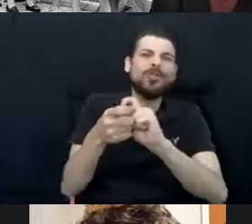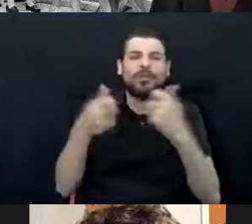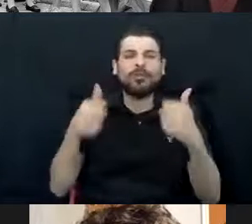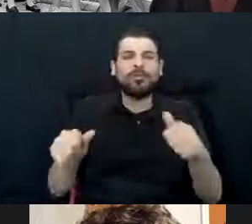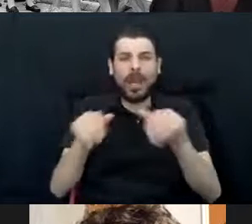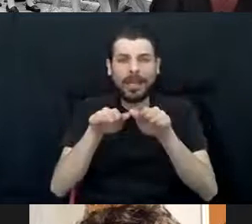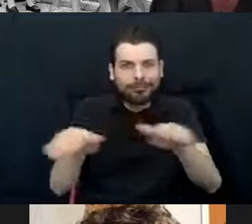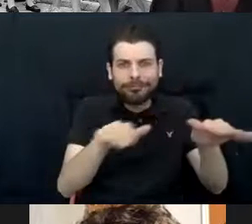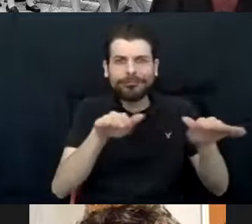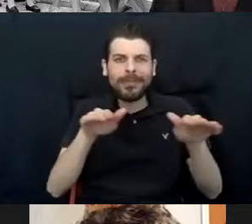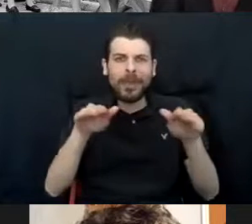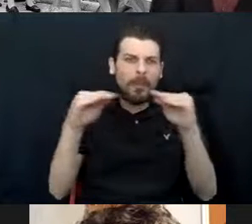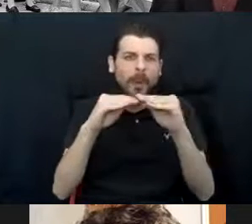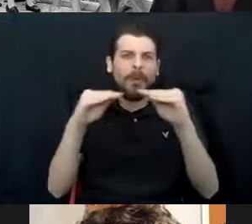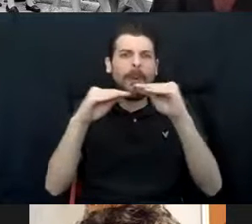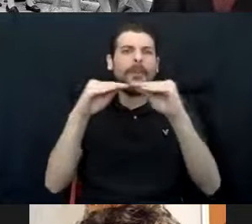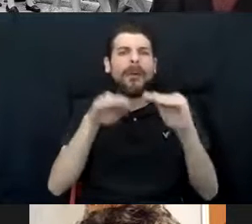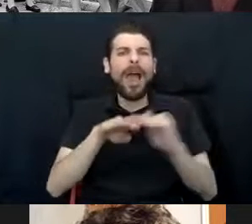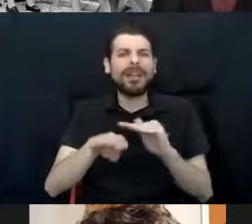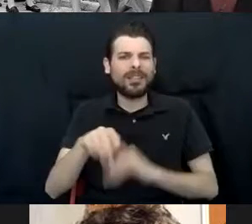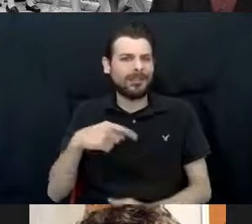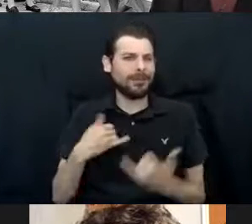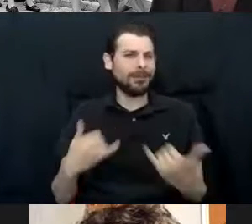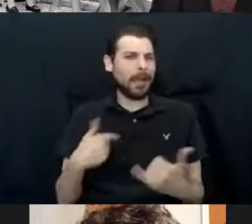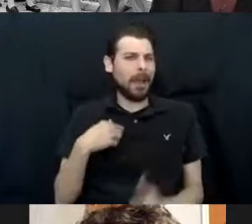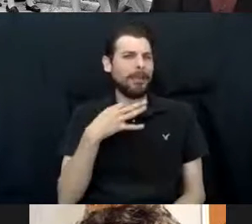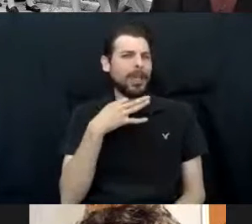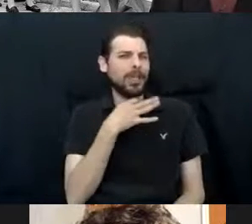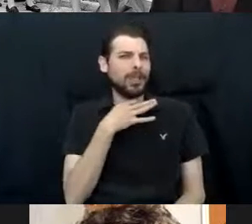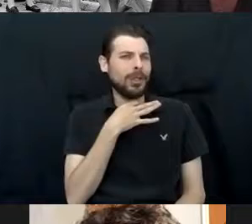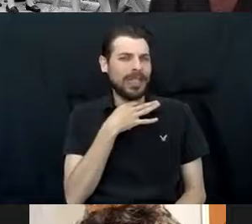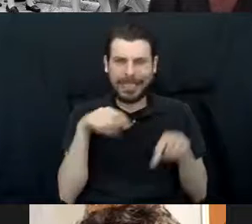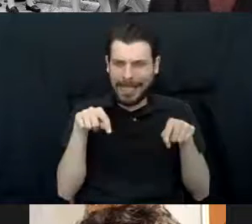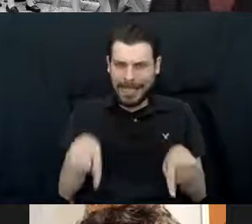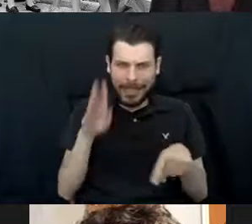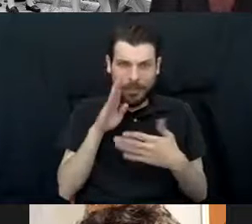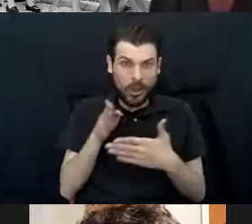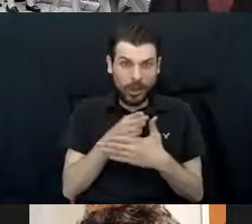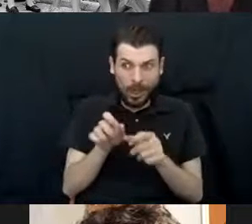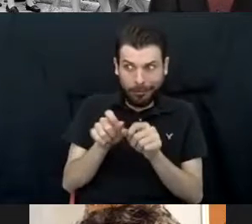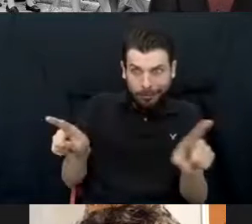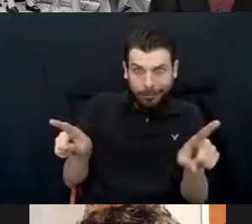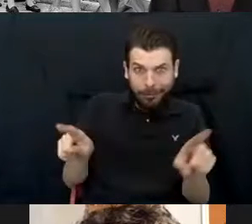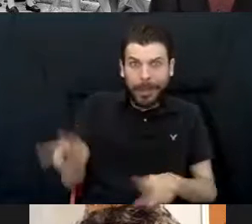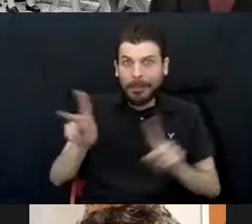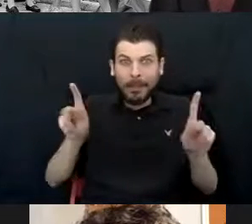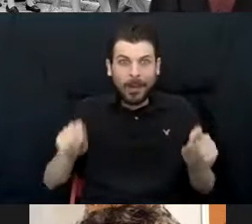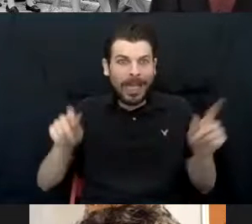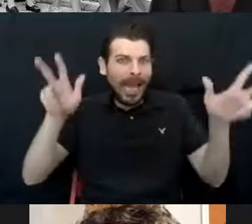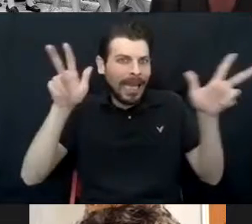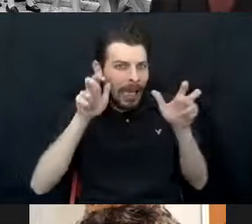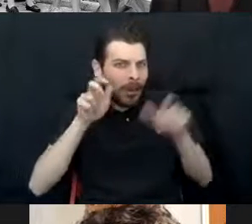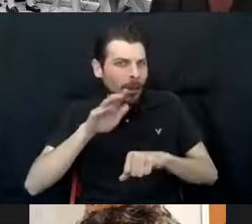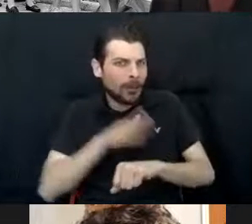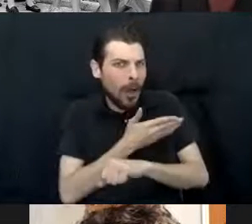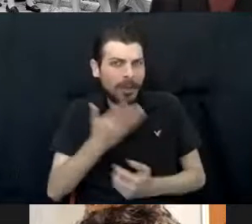whole community. And I'm curious to where they're going to be sharing it so that people can hear those freedom songs that have probably never